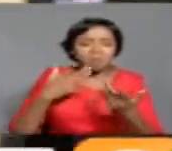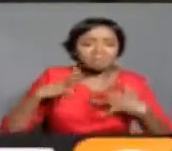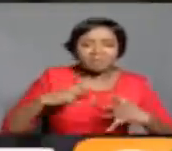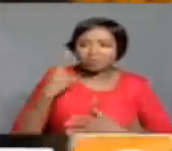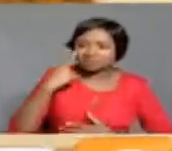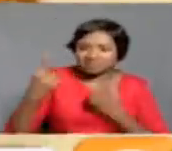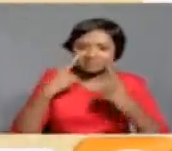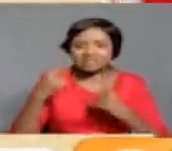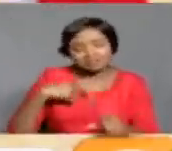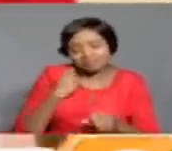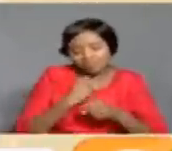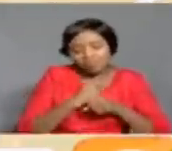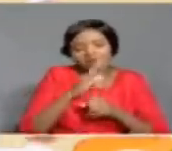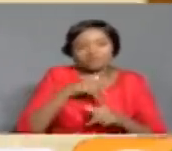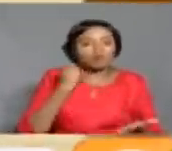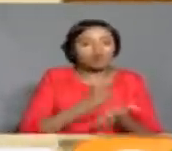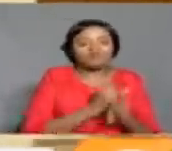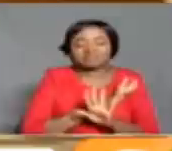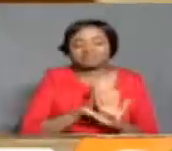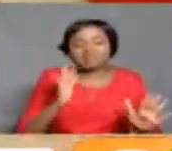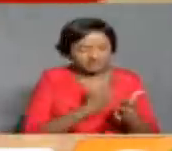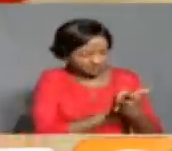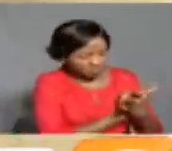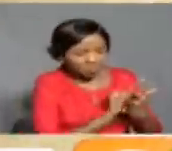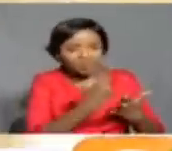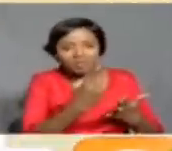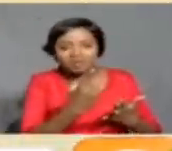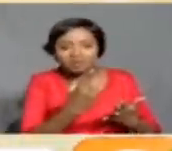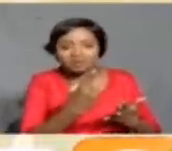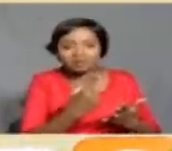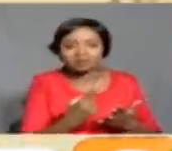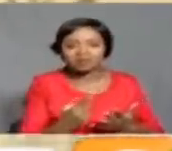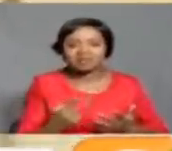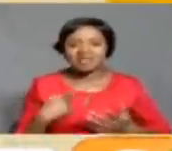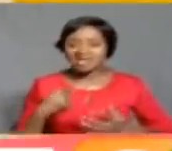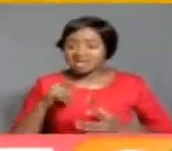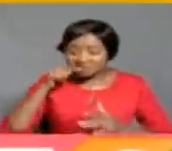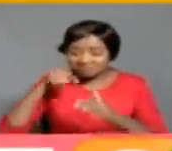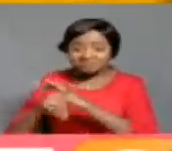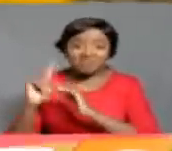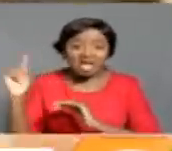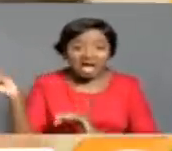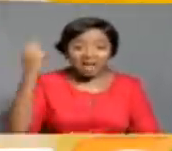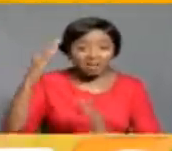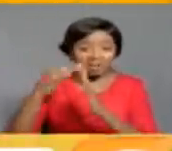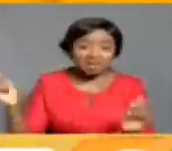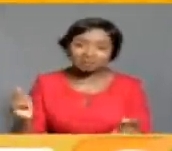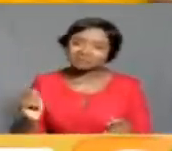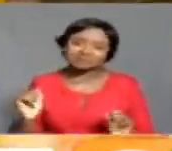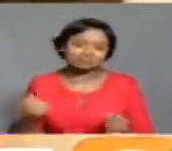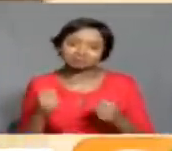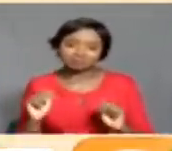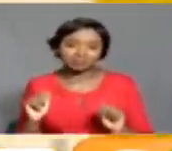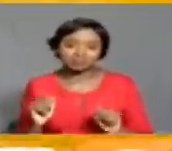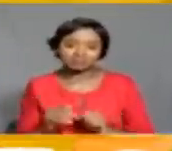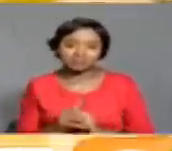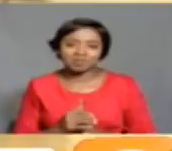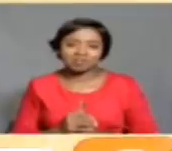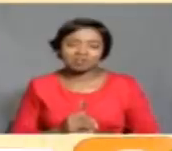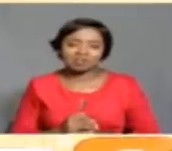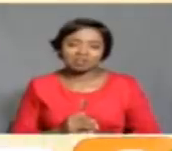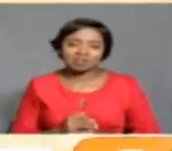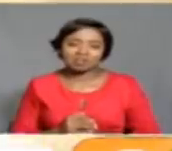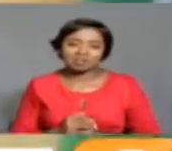He could work from State House for the week. Mm-hmm. He rarely went to Harambe House. But at